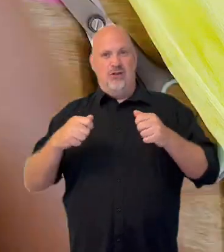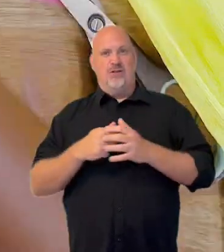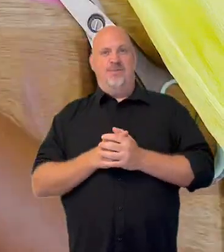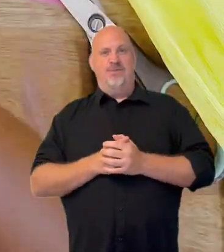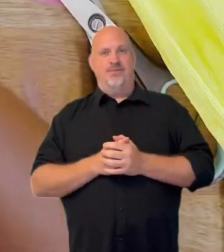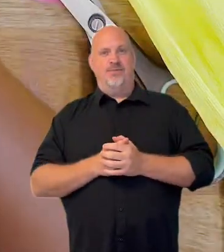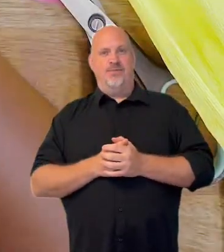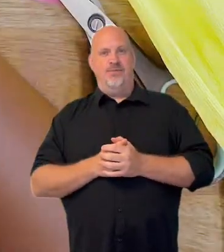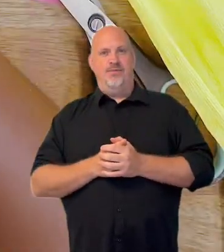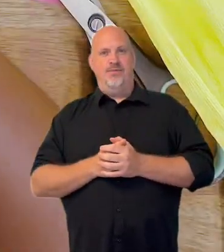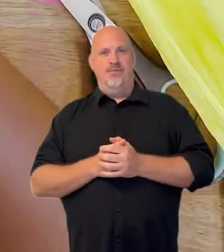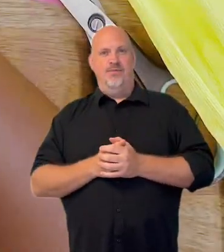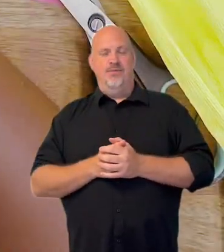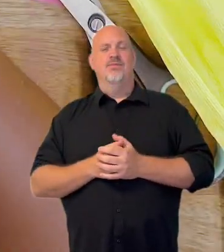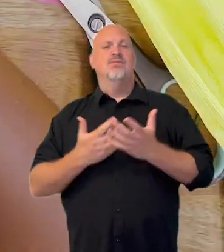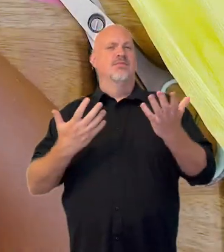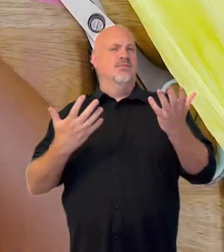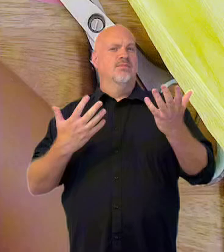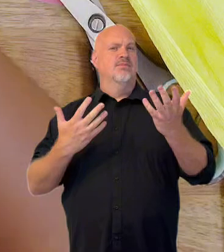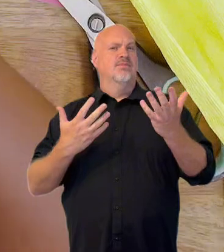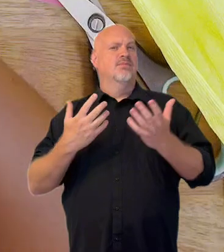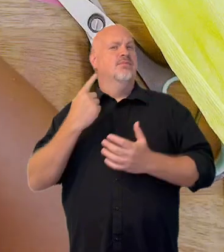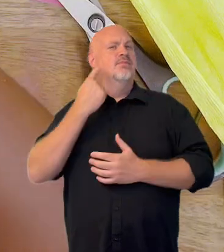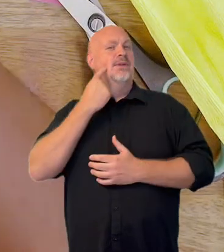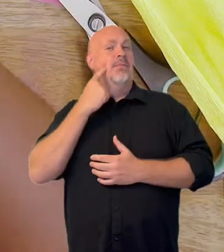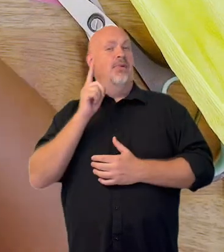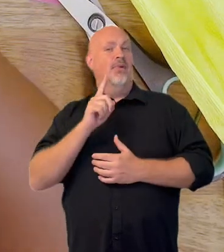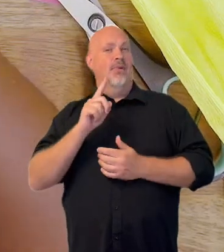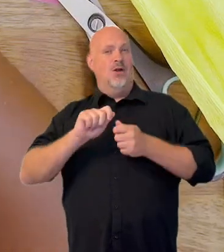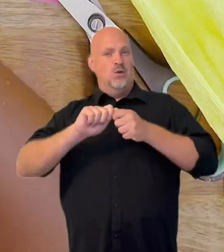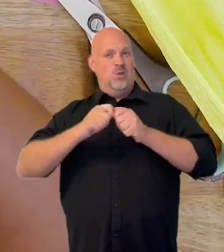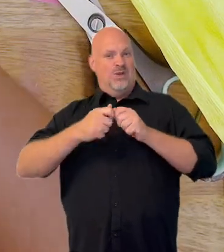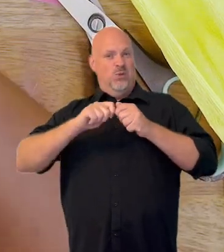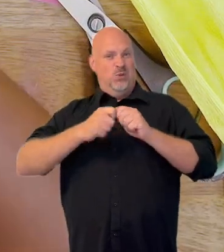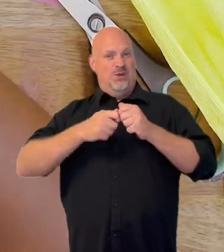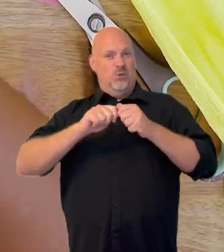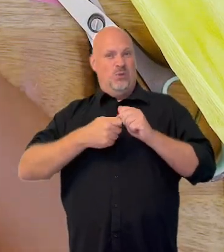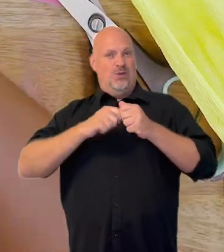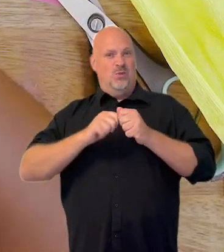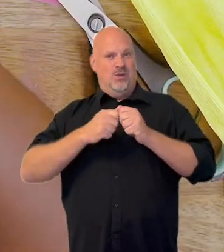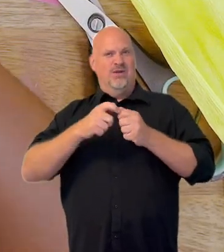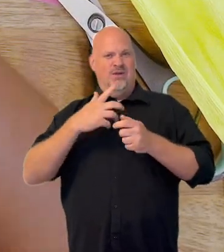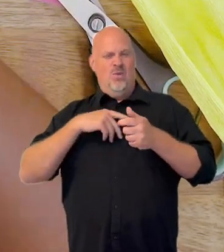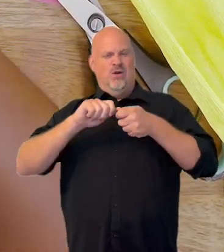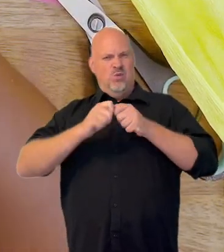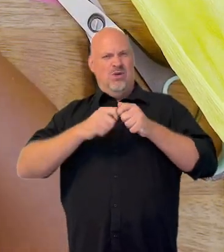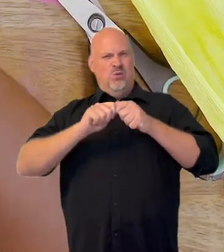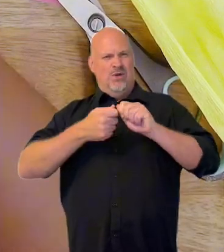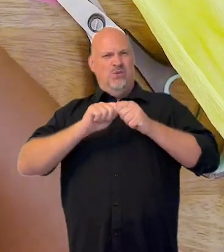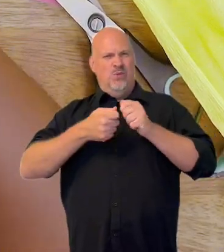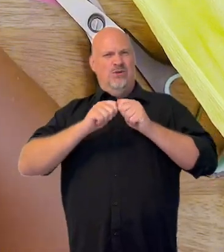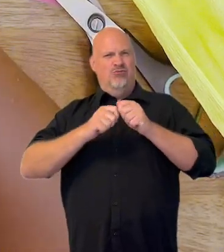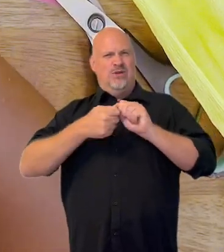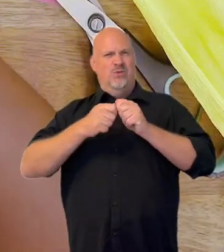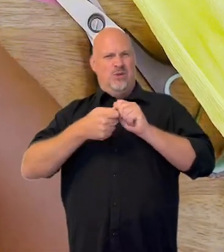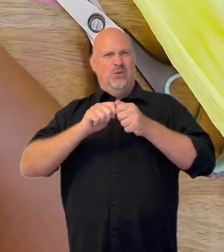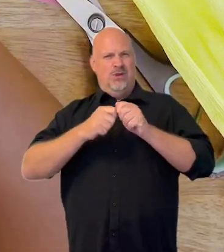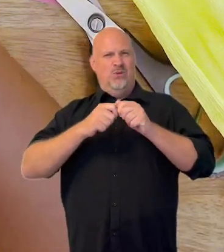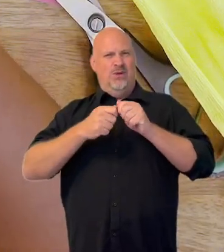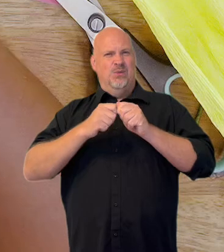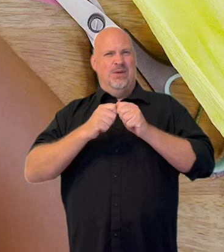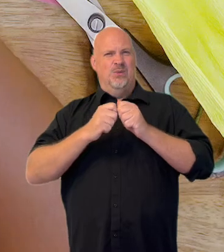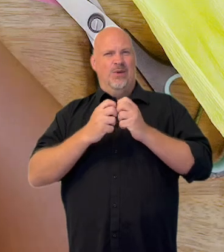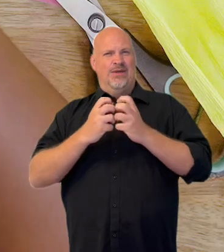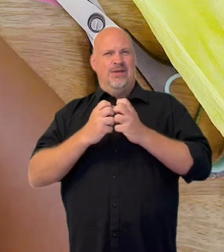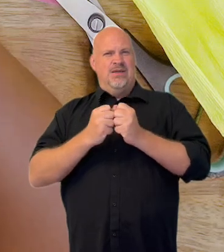what we want to do is to simply twist. And you want to twist really nice, tight